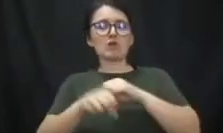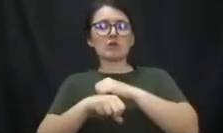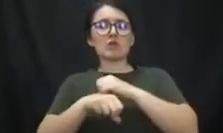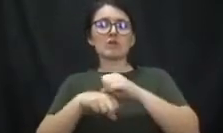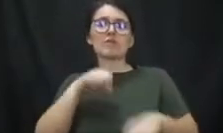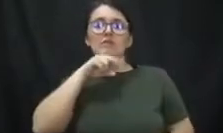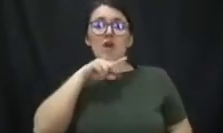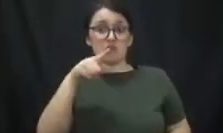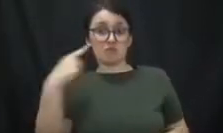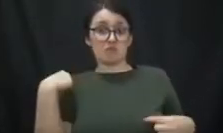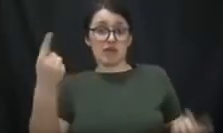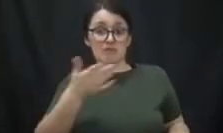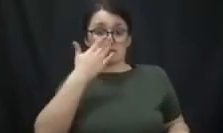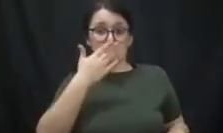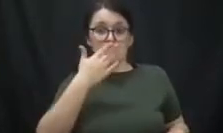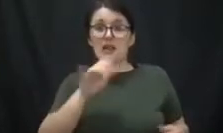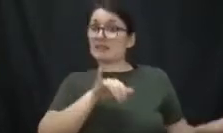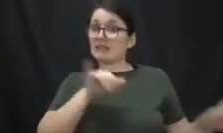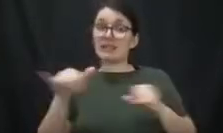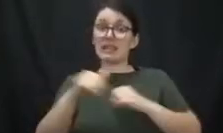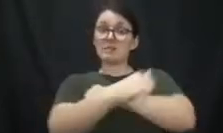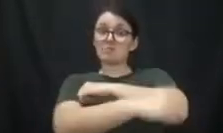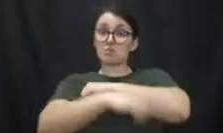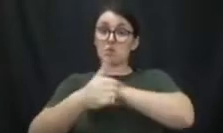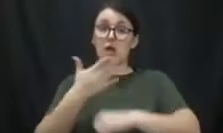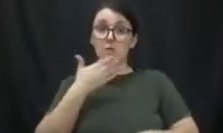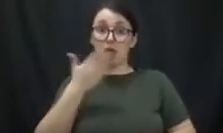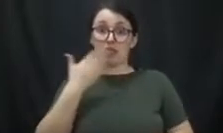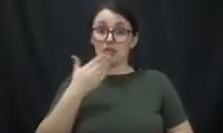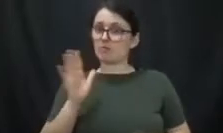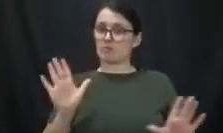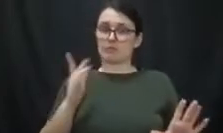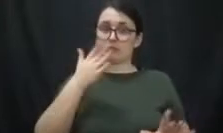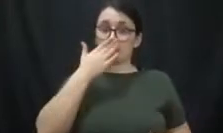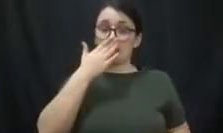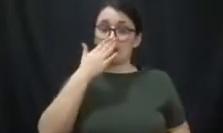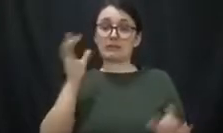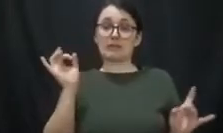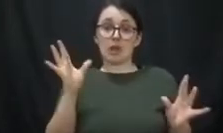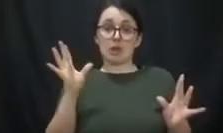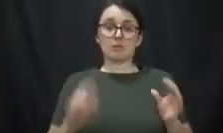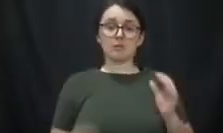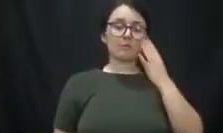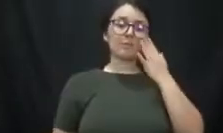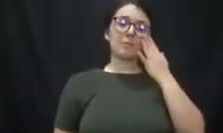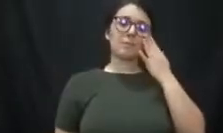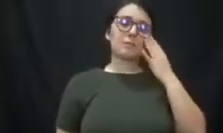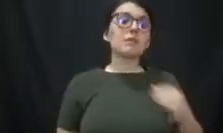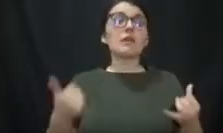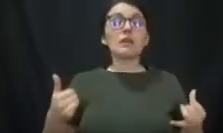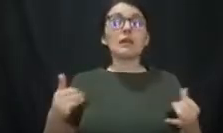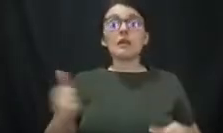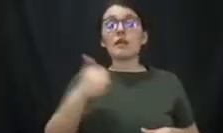like. And it's, ooh, stinky. Now, I want to tell you about one other whale. Her name